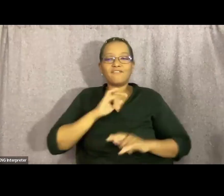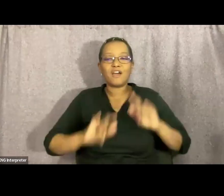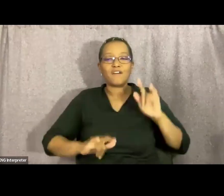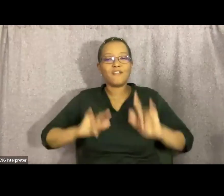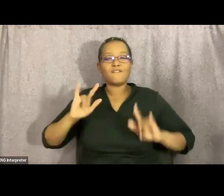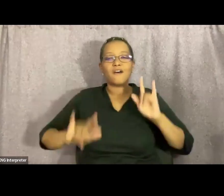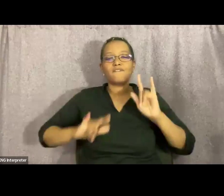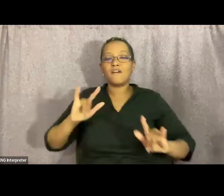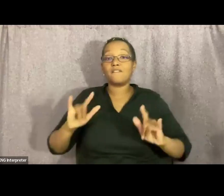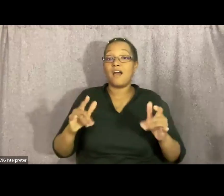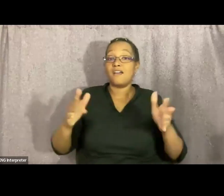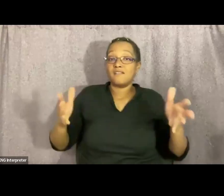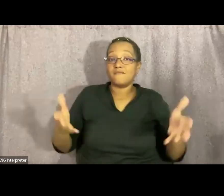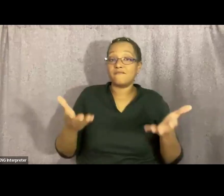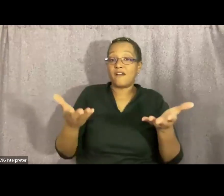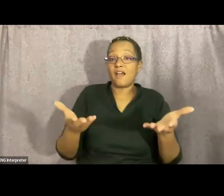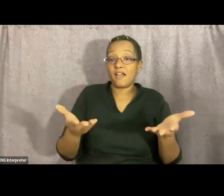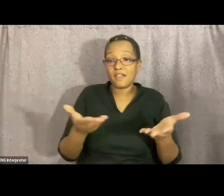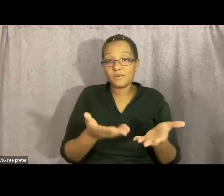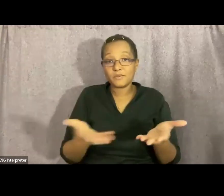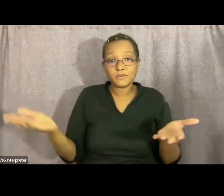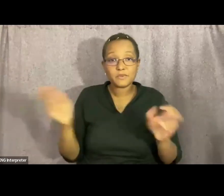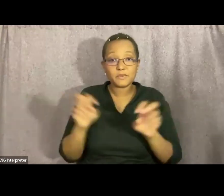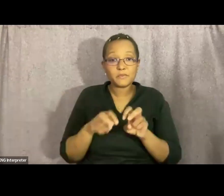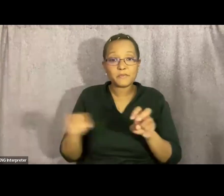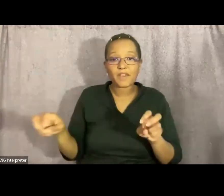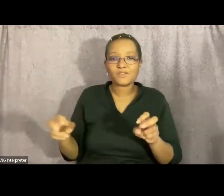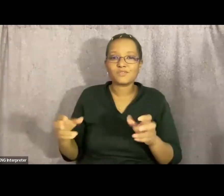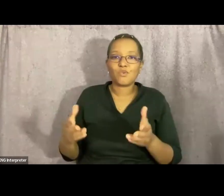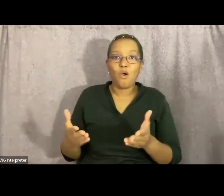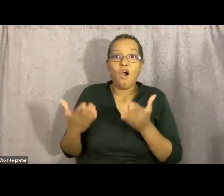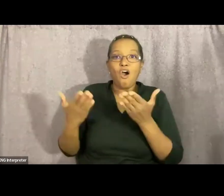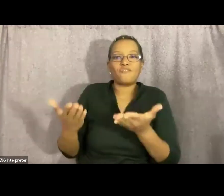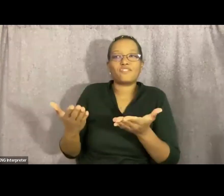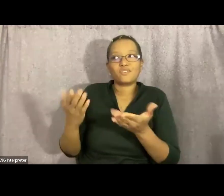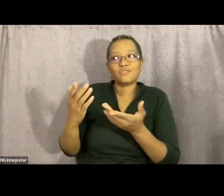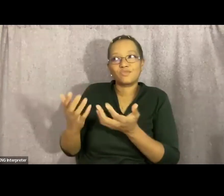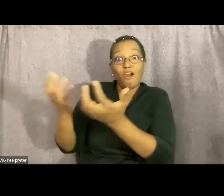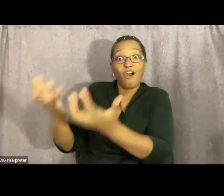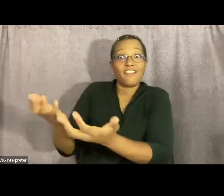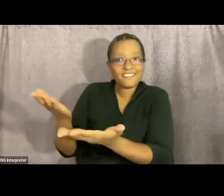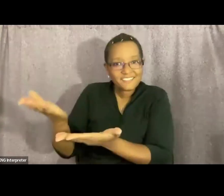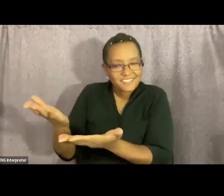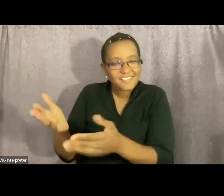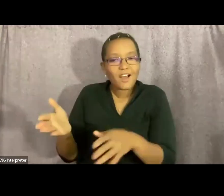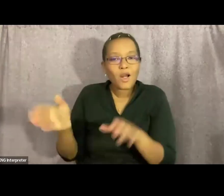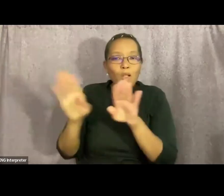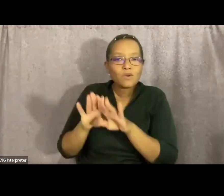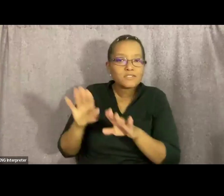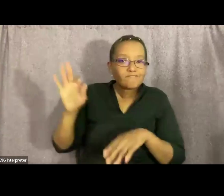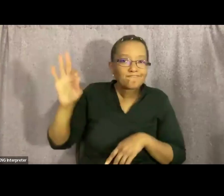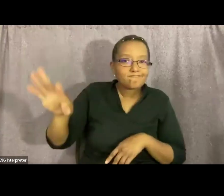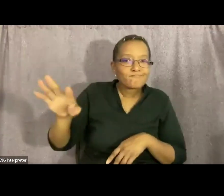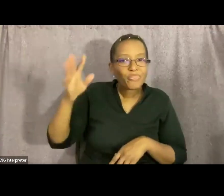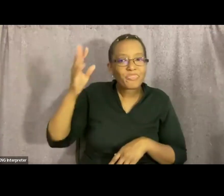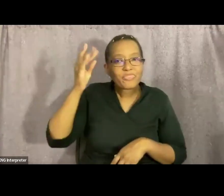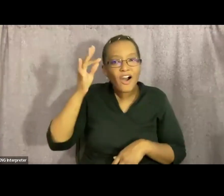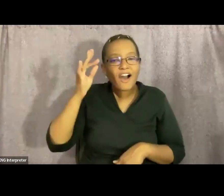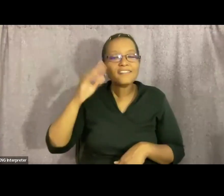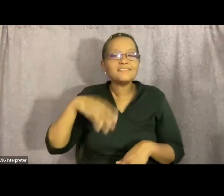thinking about the Emerge cohort experience. And I remember this being a question very early on,